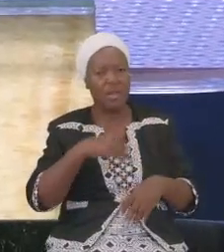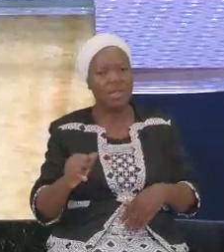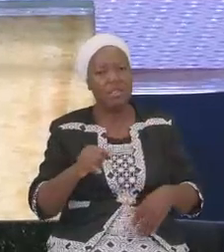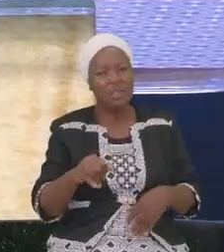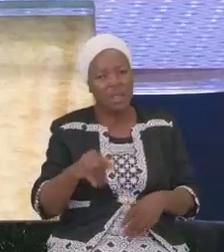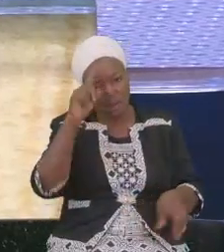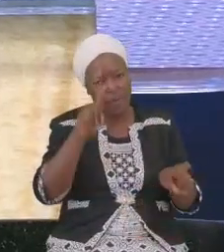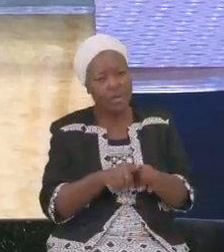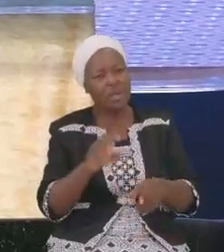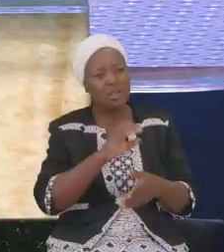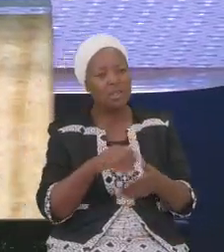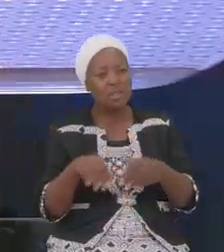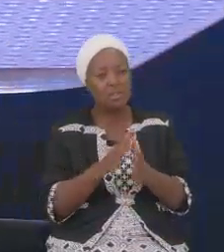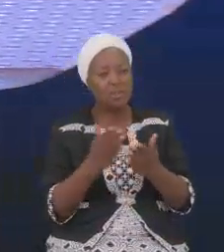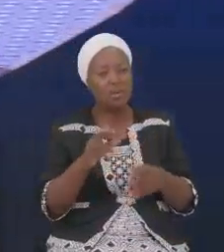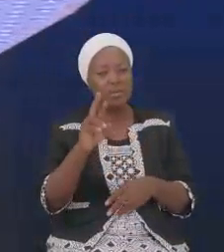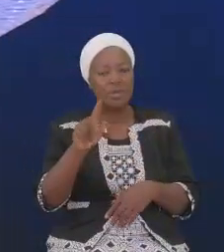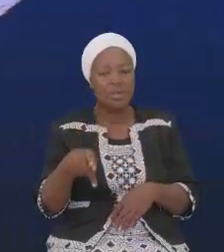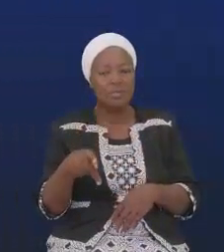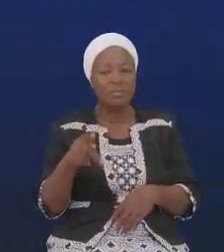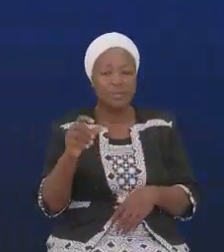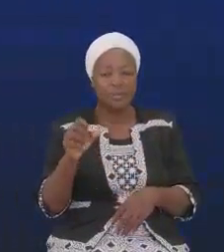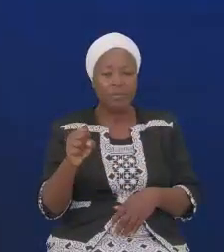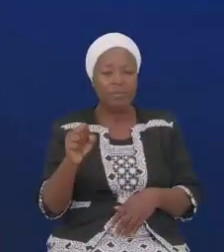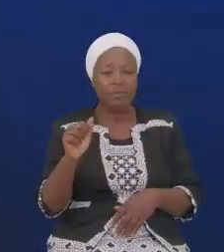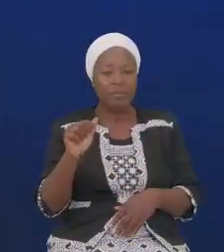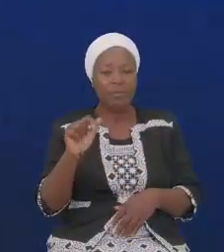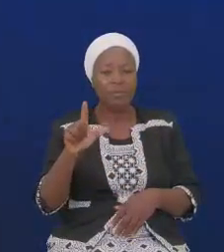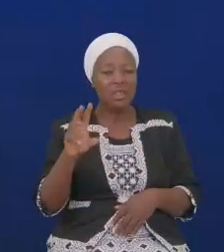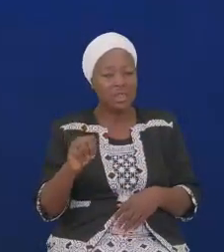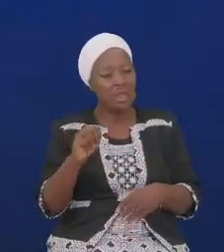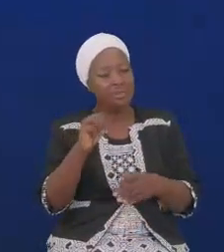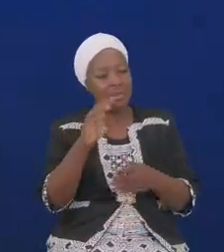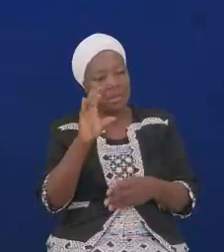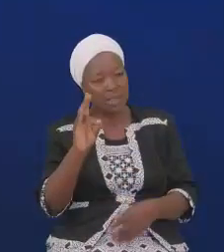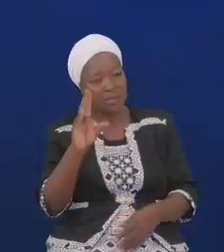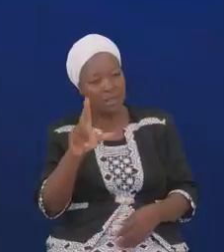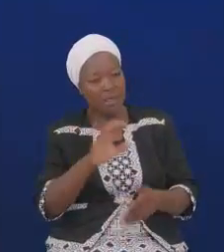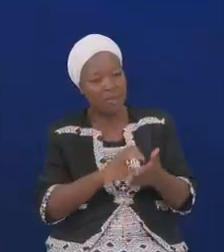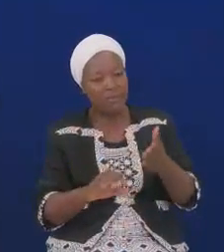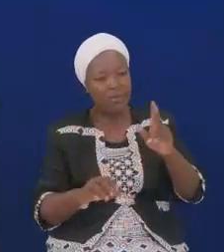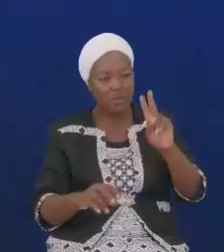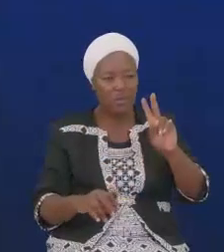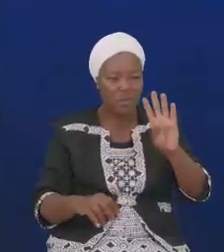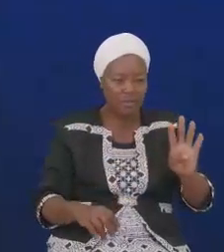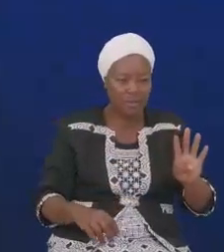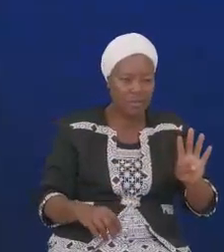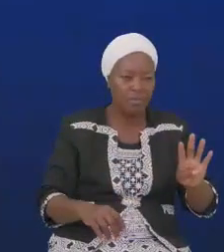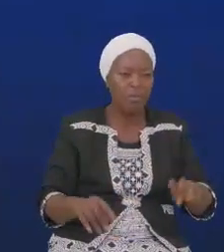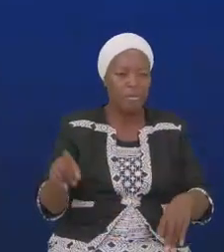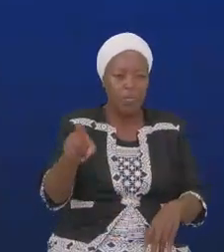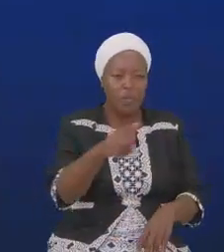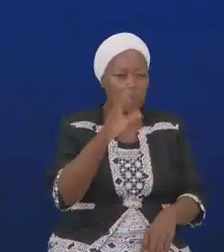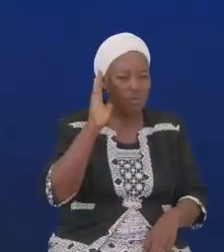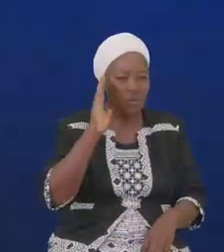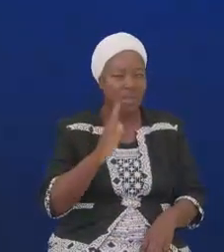at Psalm 73 and verse 24. Psalm 73 verse 24. Thou shalt guide